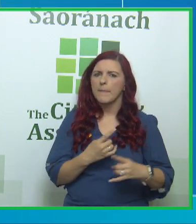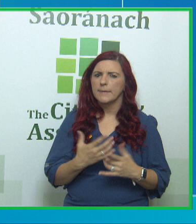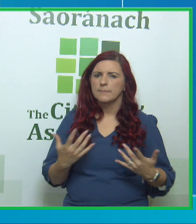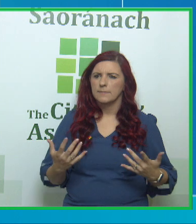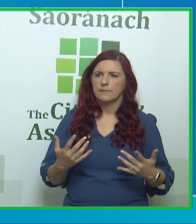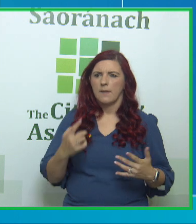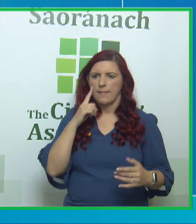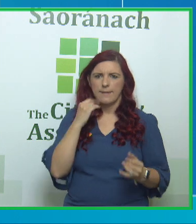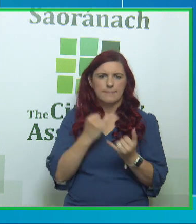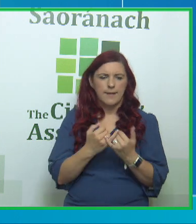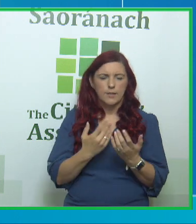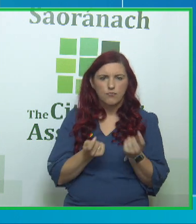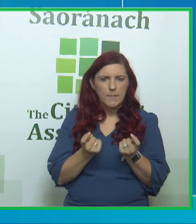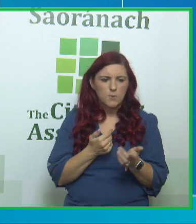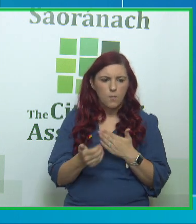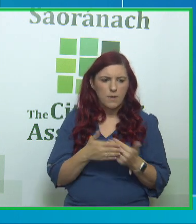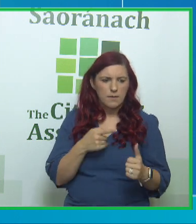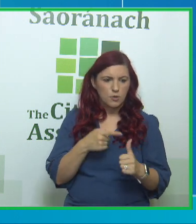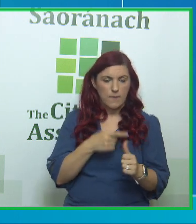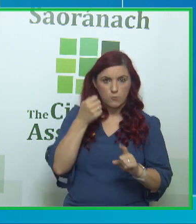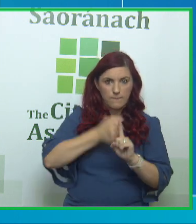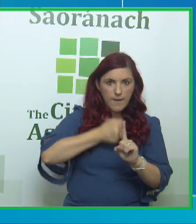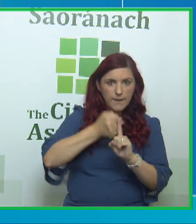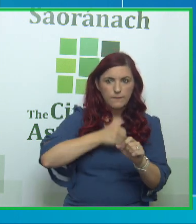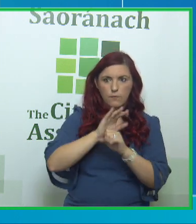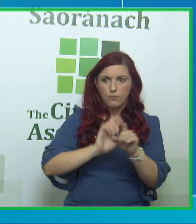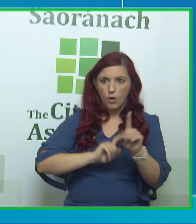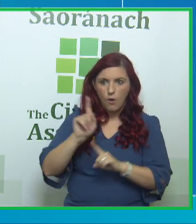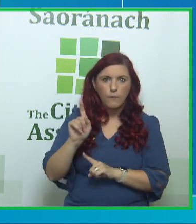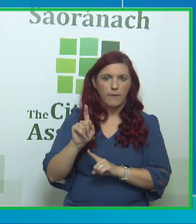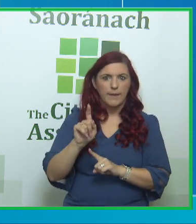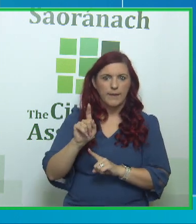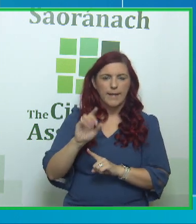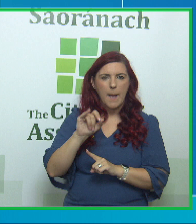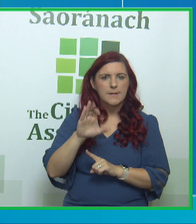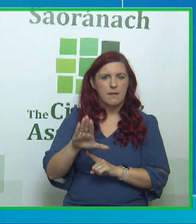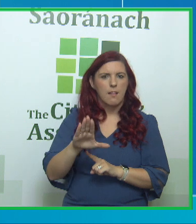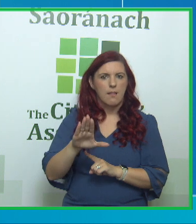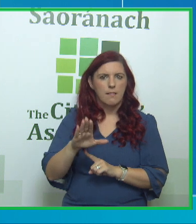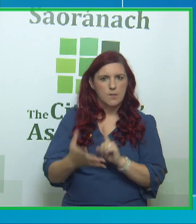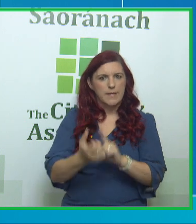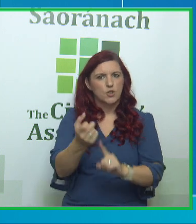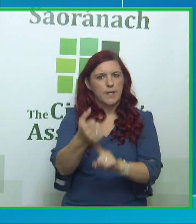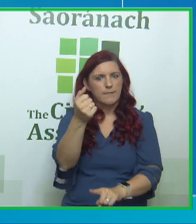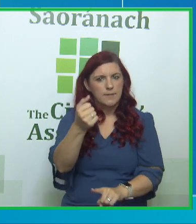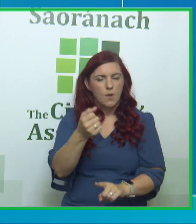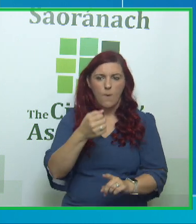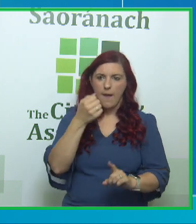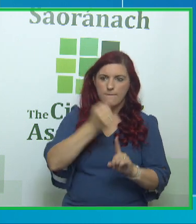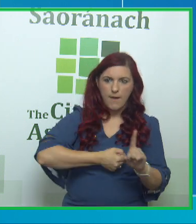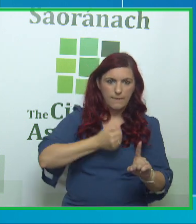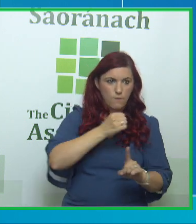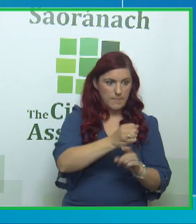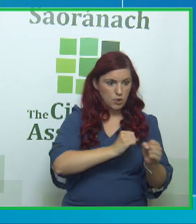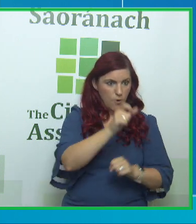at treatment is that you've got to fight for recovery capital to be developed, a fight from the service user and a fight